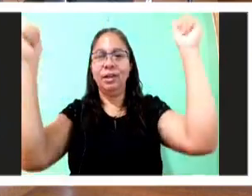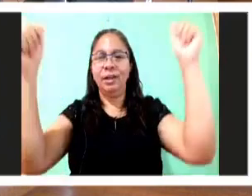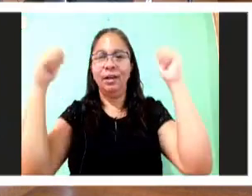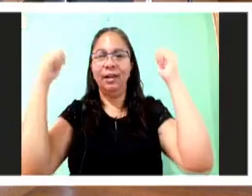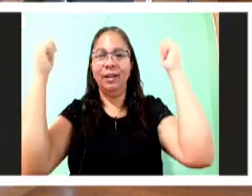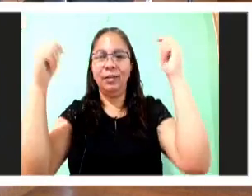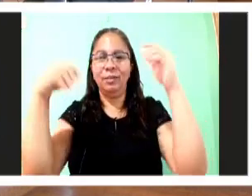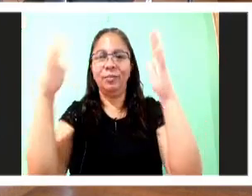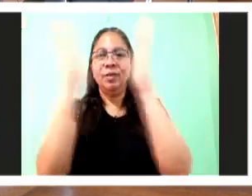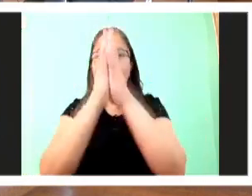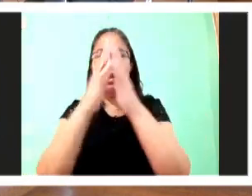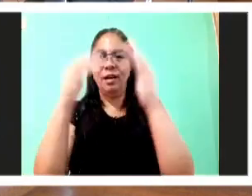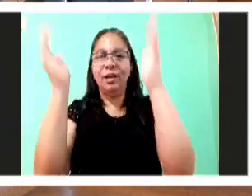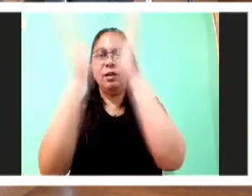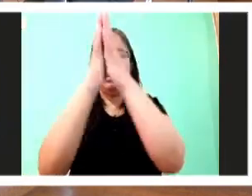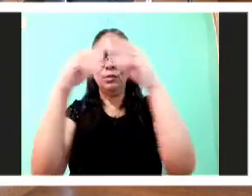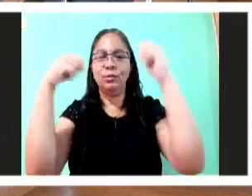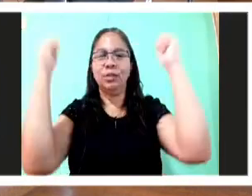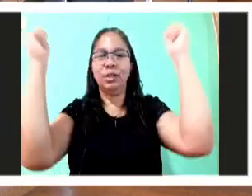Hallelujah,